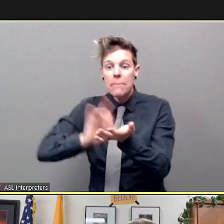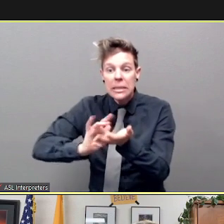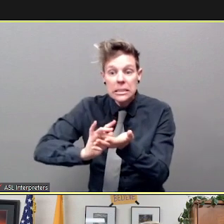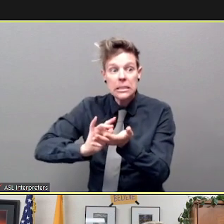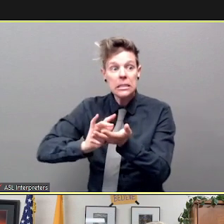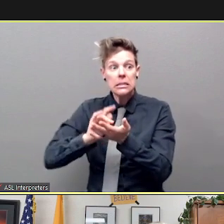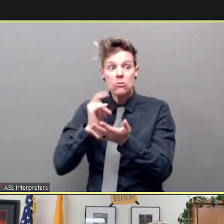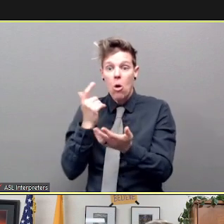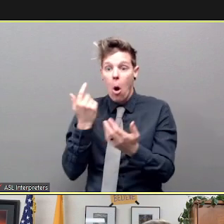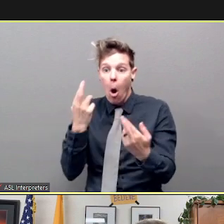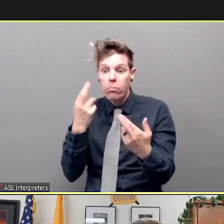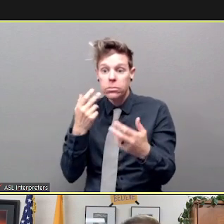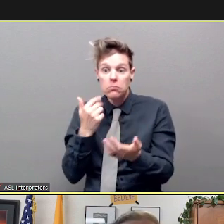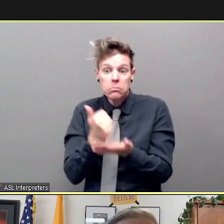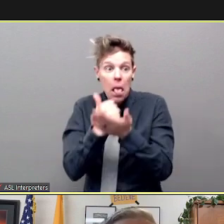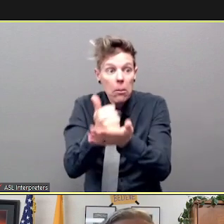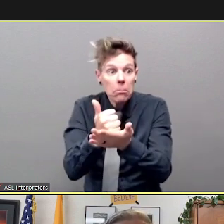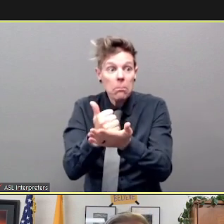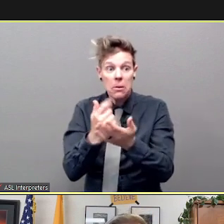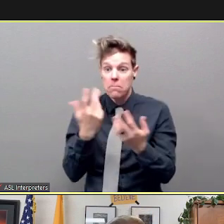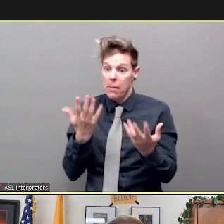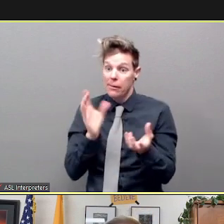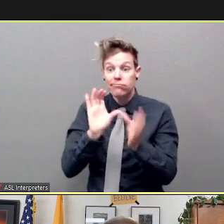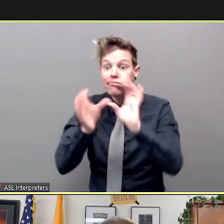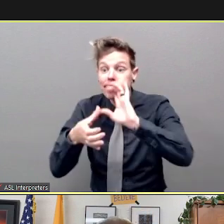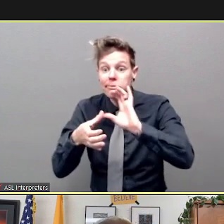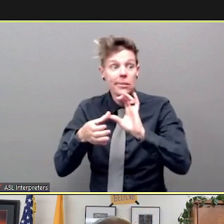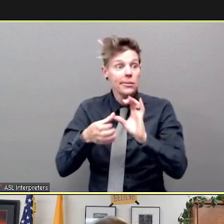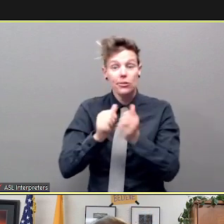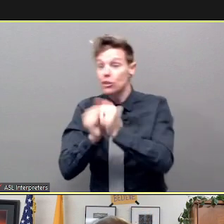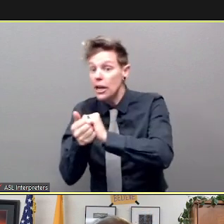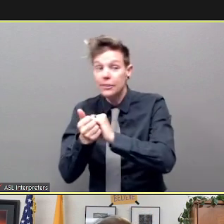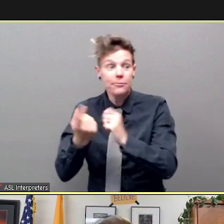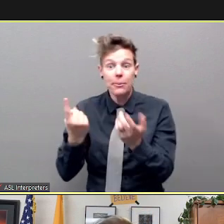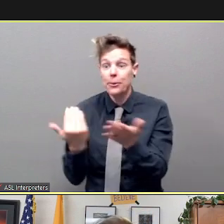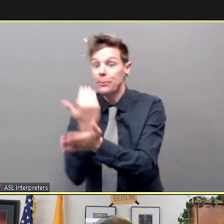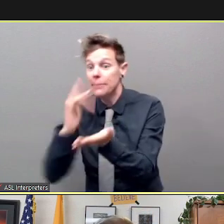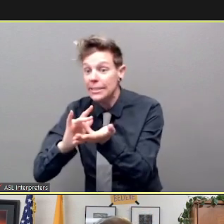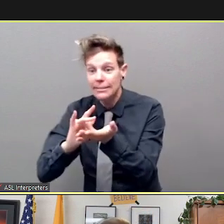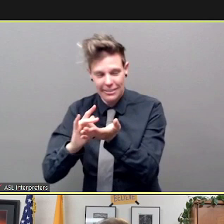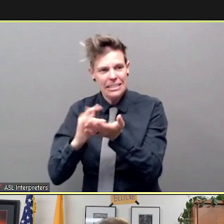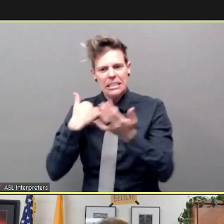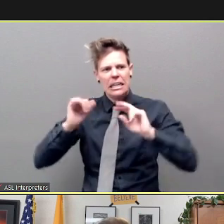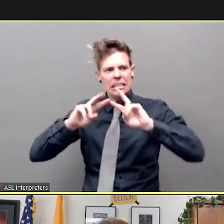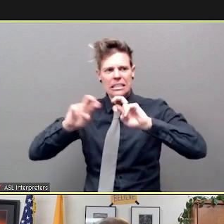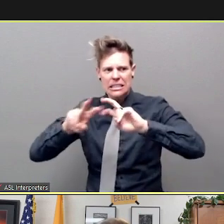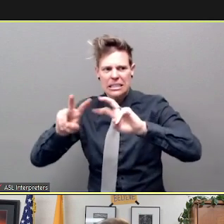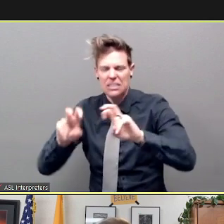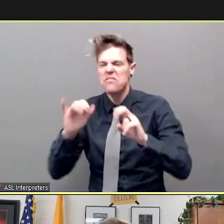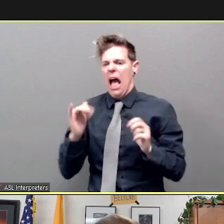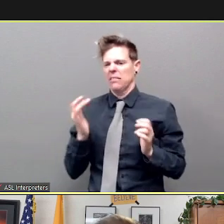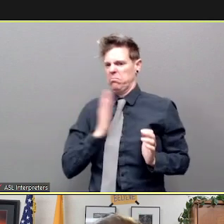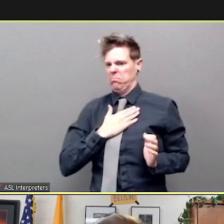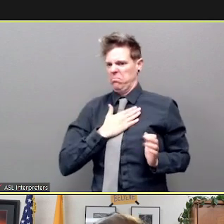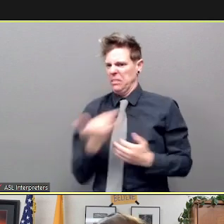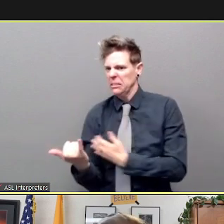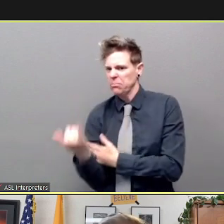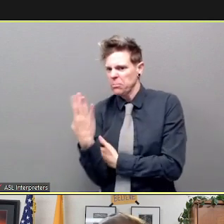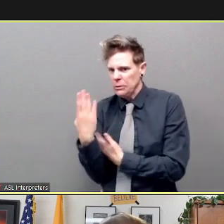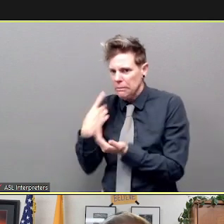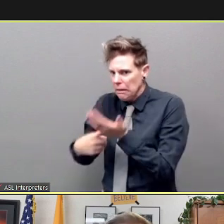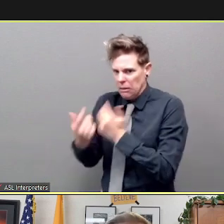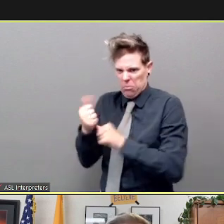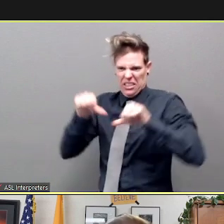new evolved version of the virus. So that's on the docket for our agenda tomorrow morning. Also, the good news is, though,